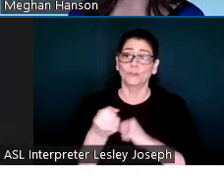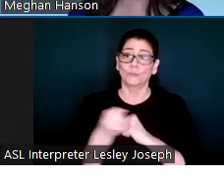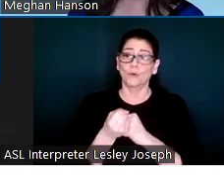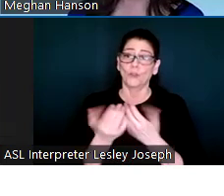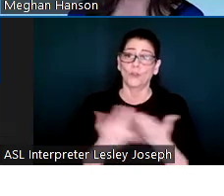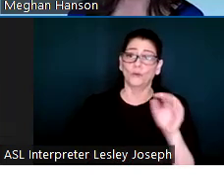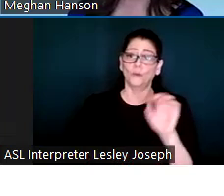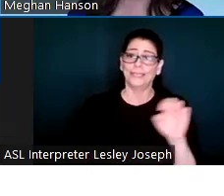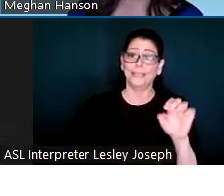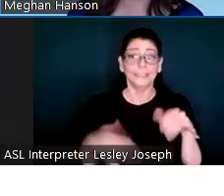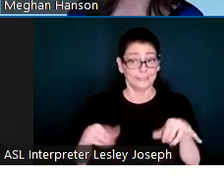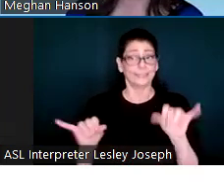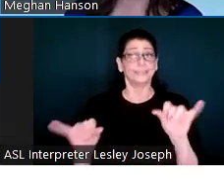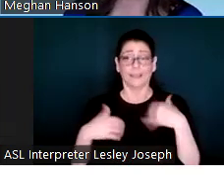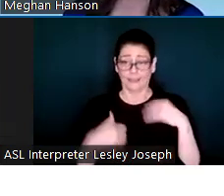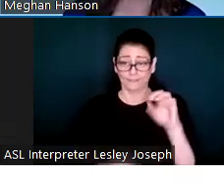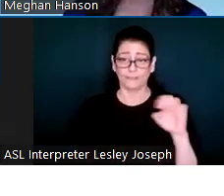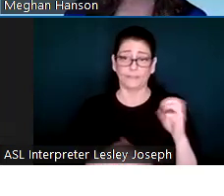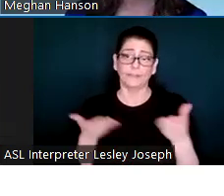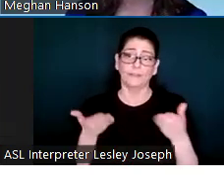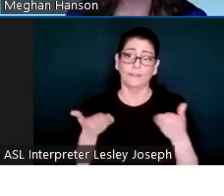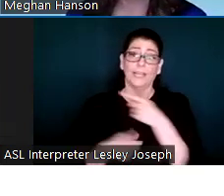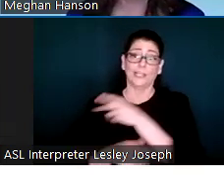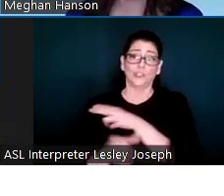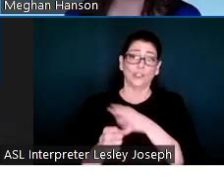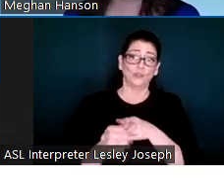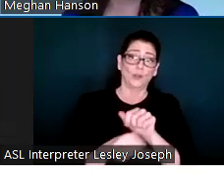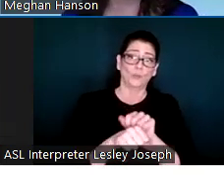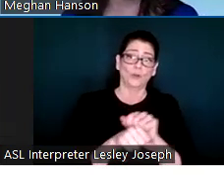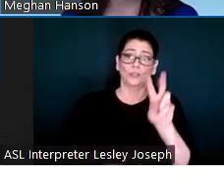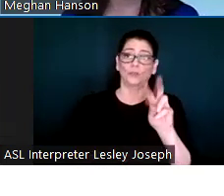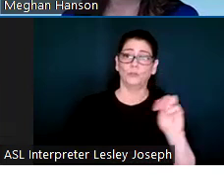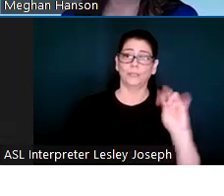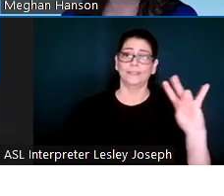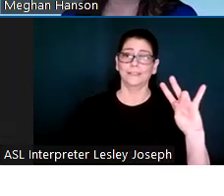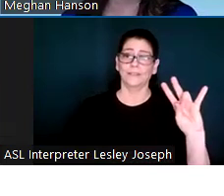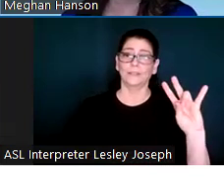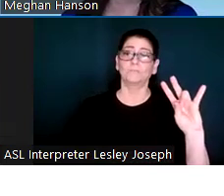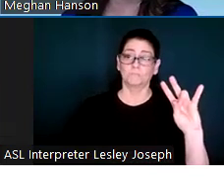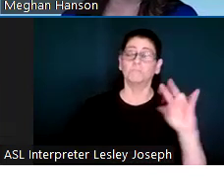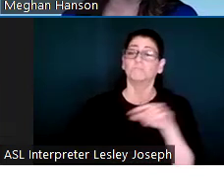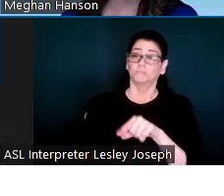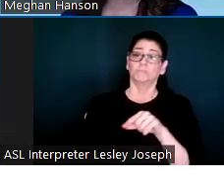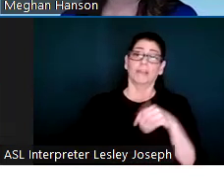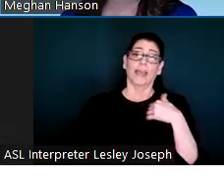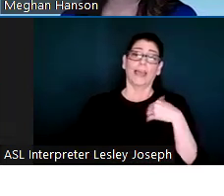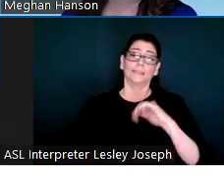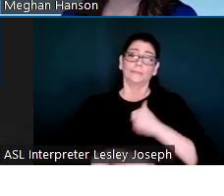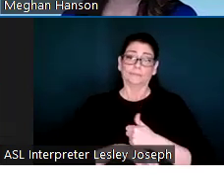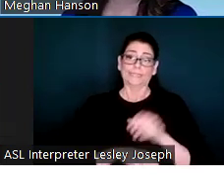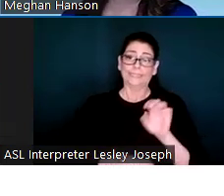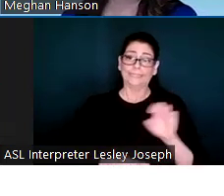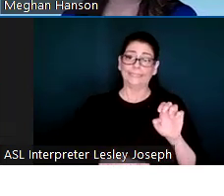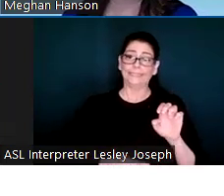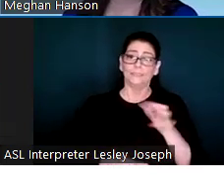in EE services, and she started her job in 2007, went into EE not long after that, and remains on the program today. So